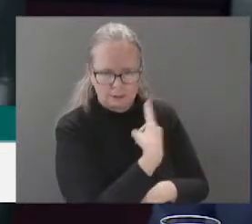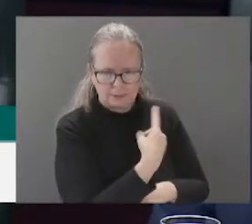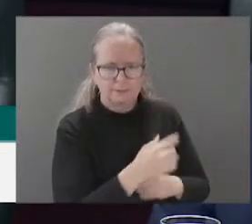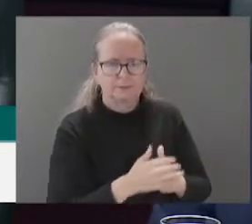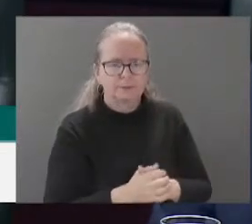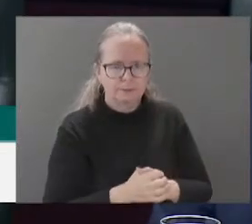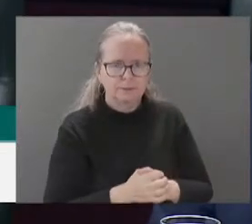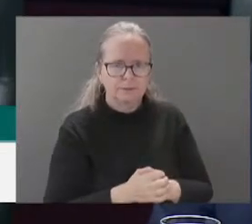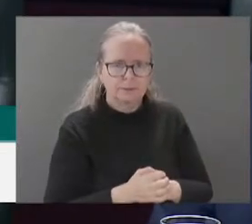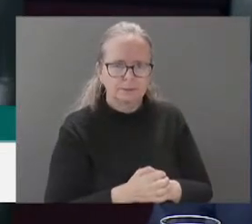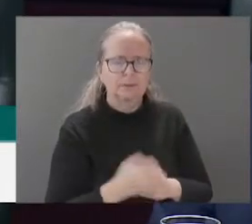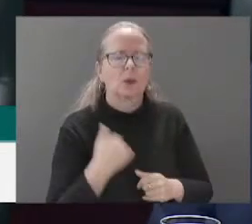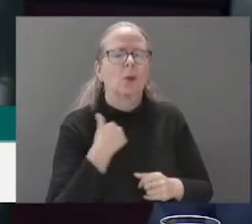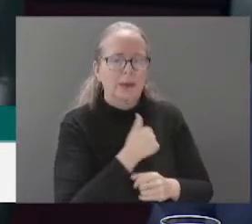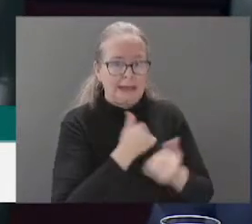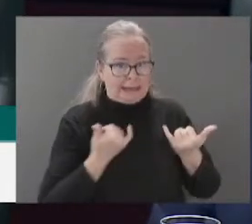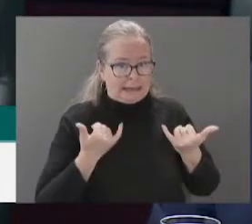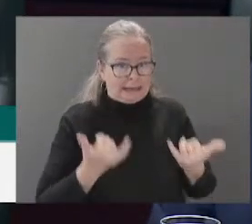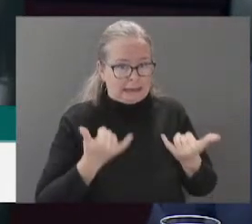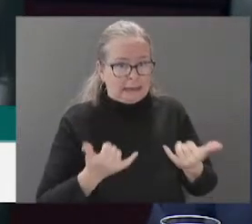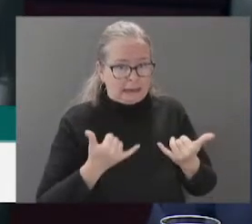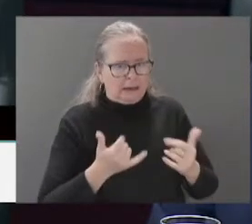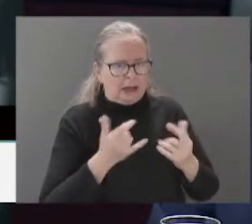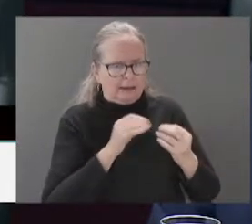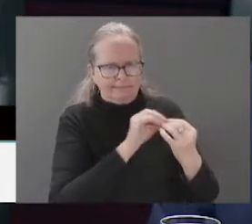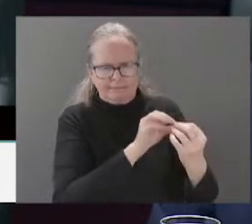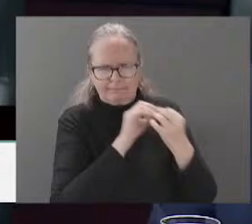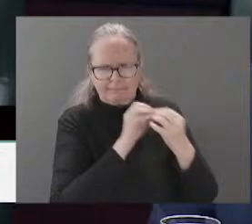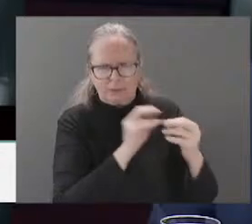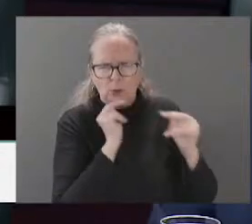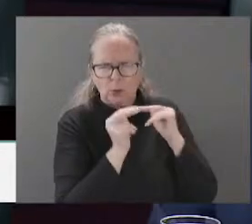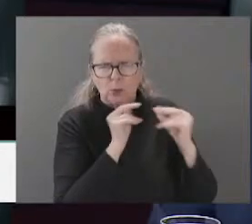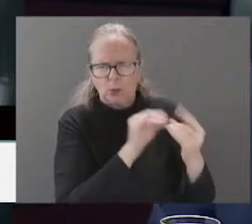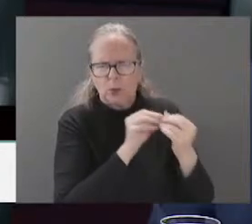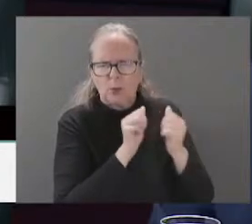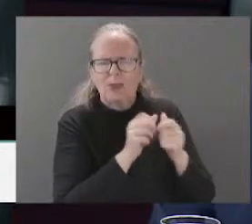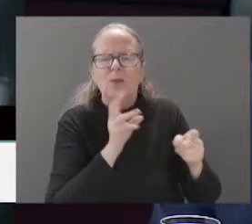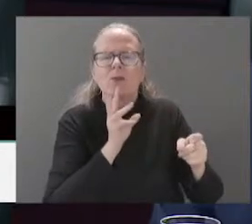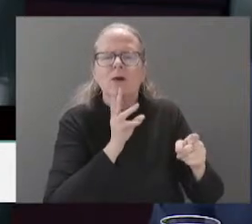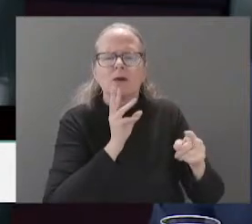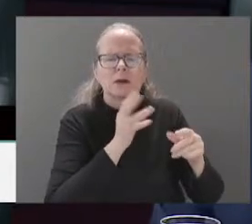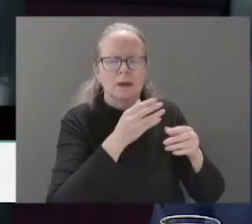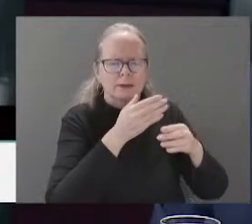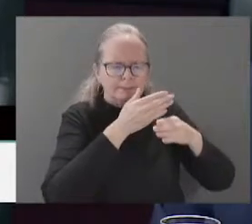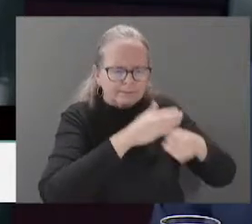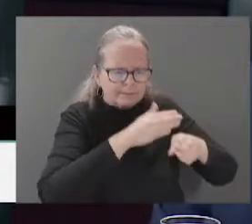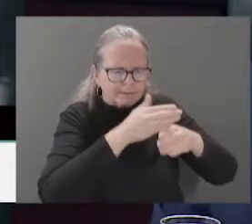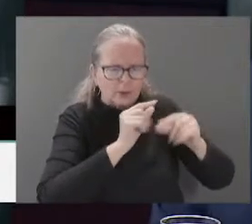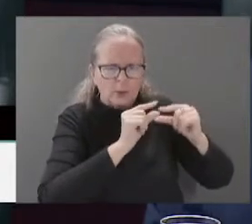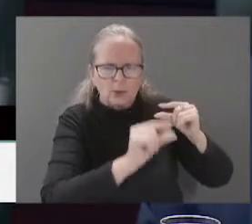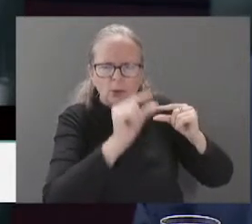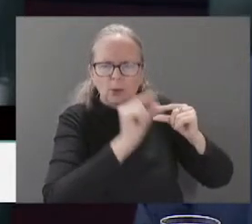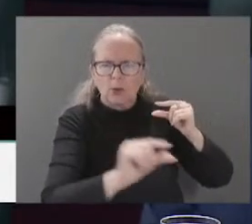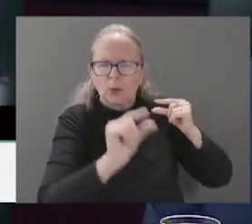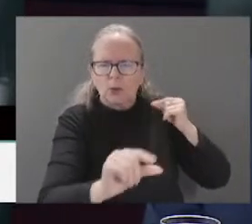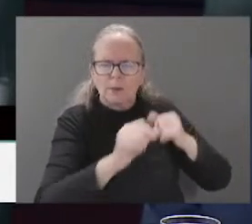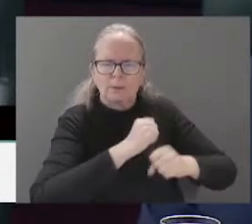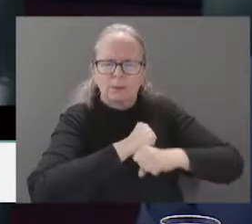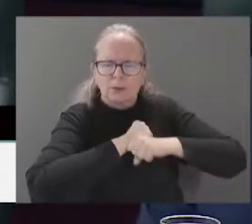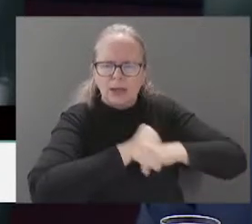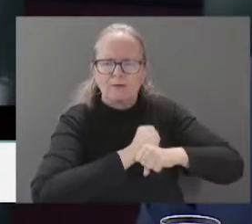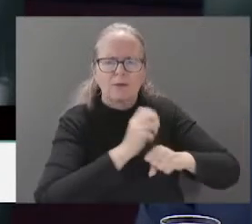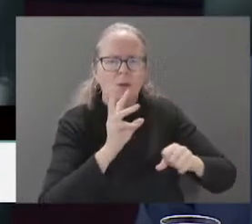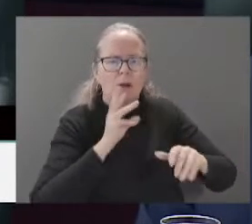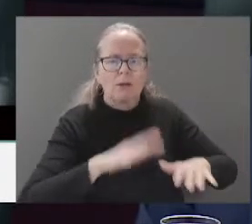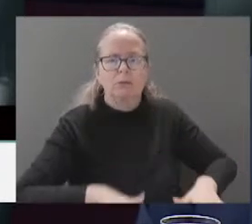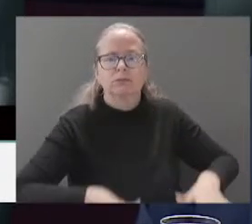sharing agreements for increasing conservation programs strengthening drought and flood protections and investing in our precious watersheds and wetlands